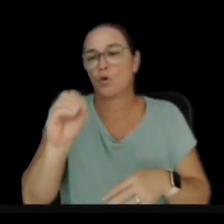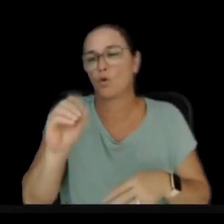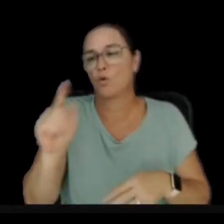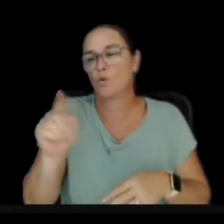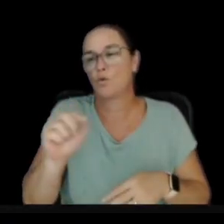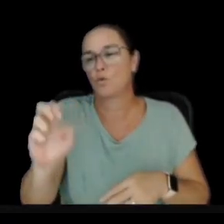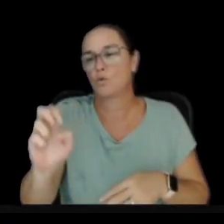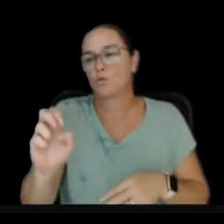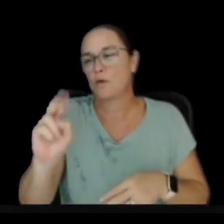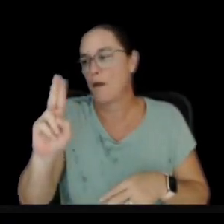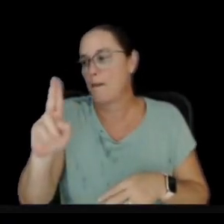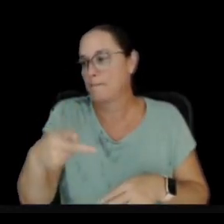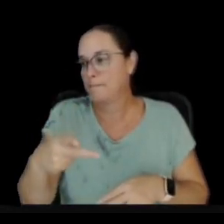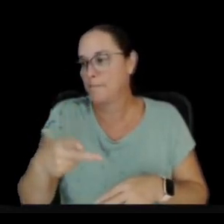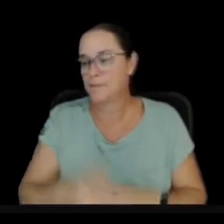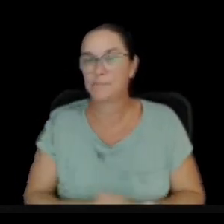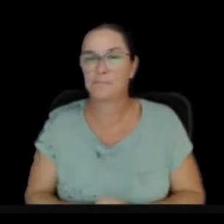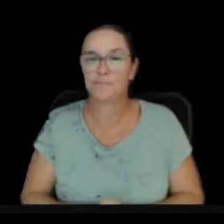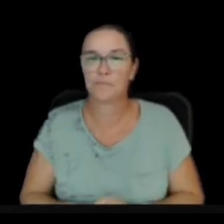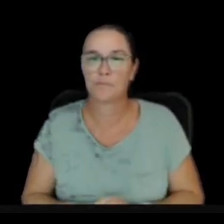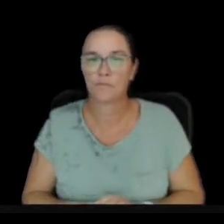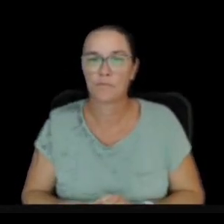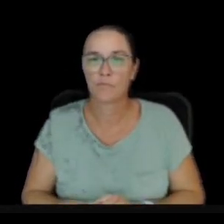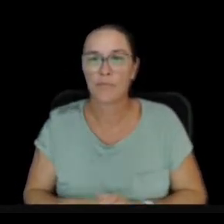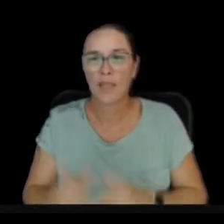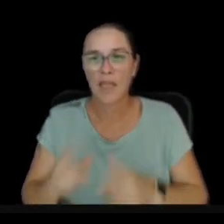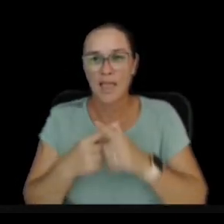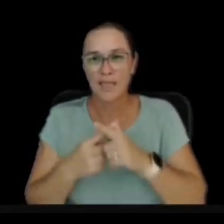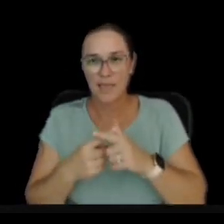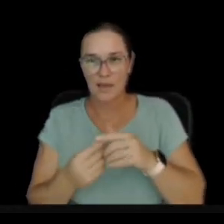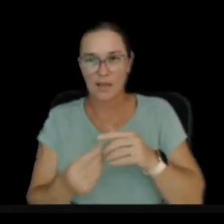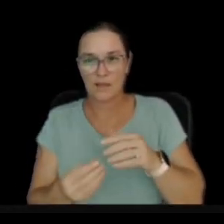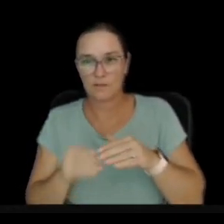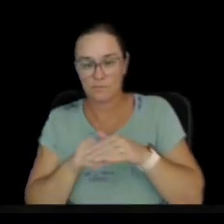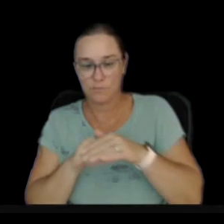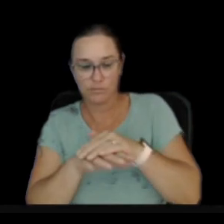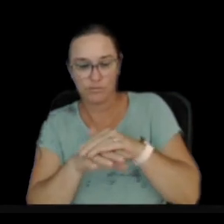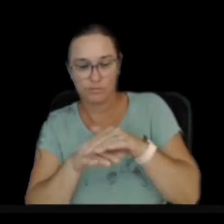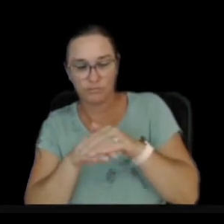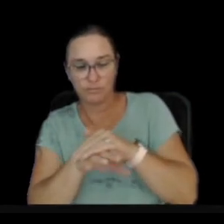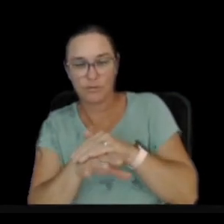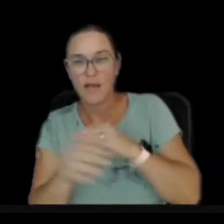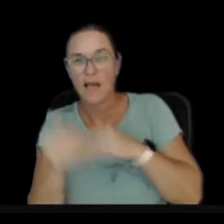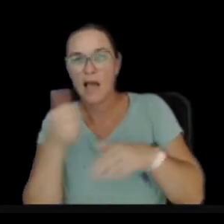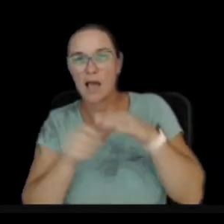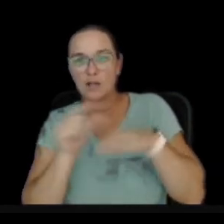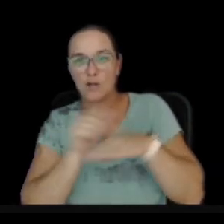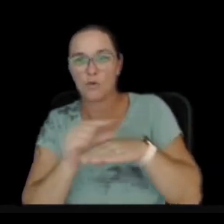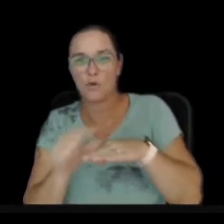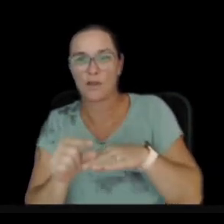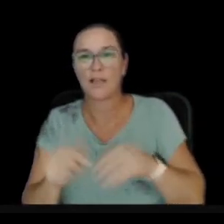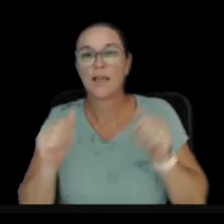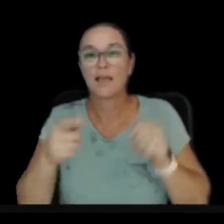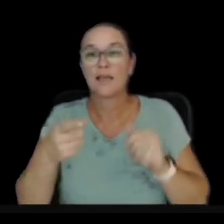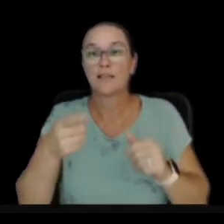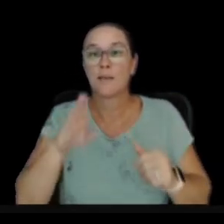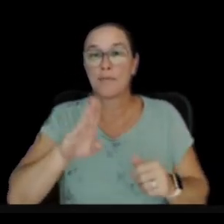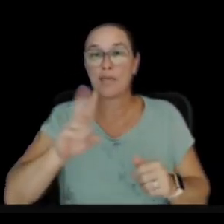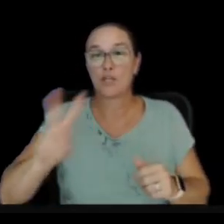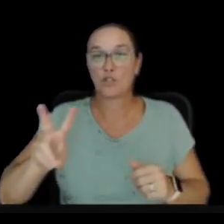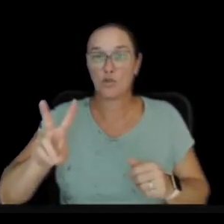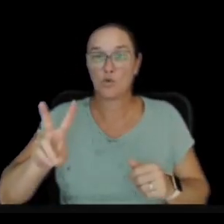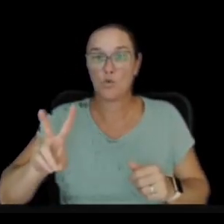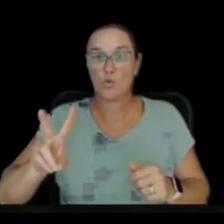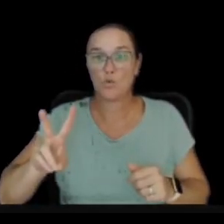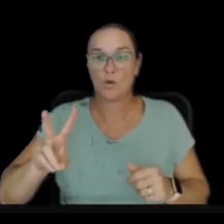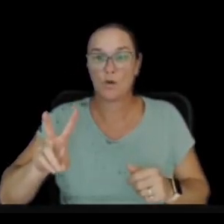lava injecting below the crust in some of these areas. And to see this most easily, it'll take you to the B2 camera. And this is just a